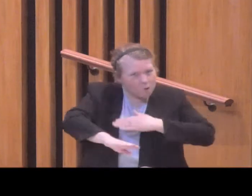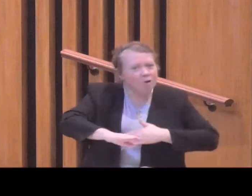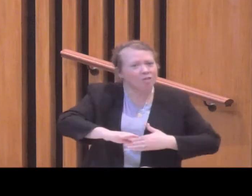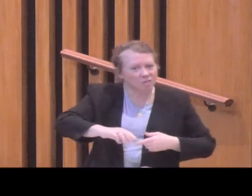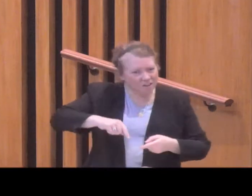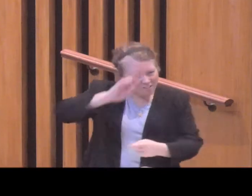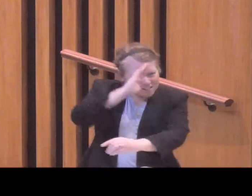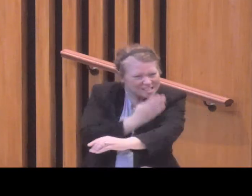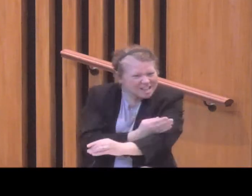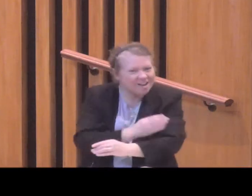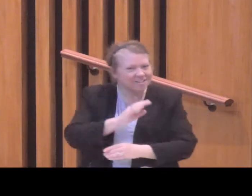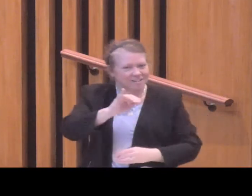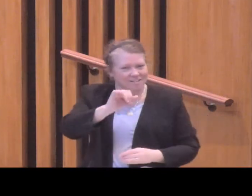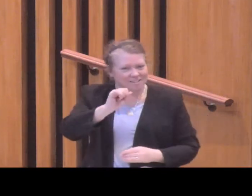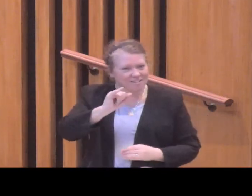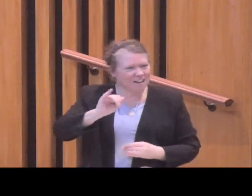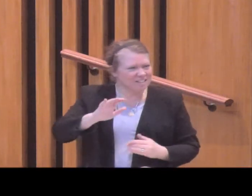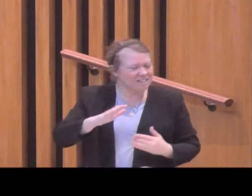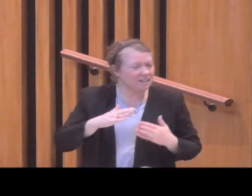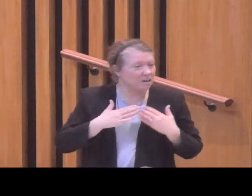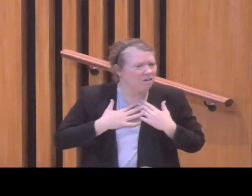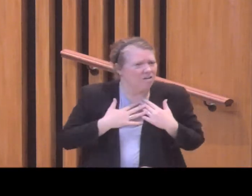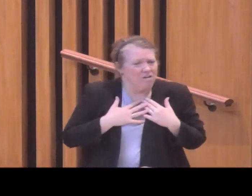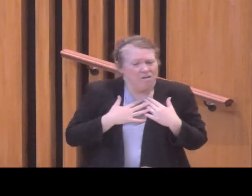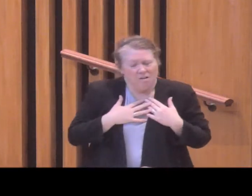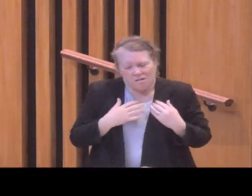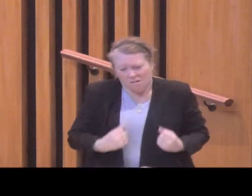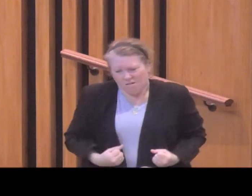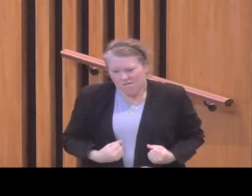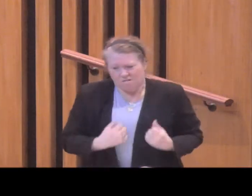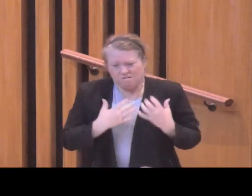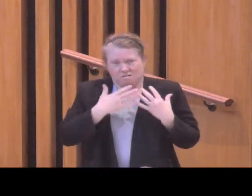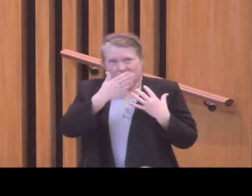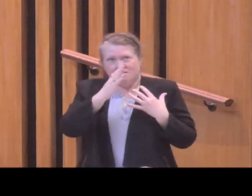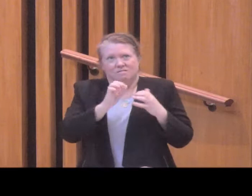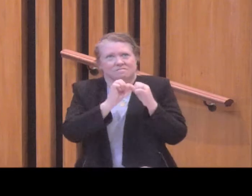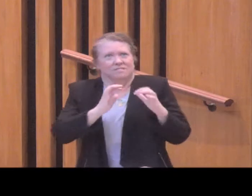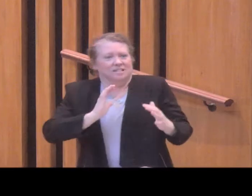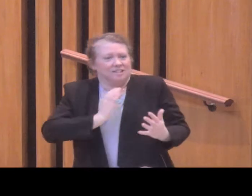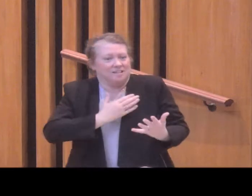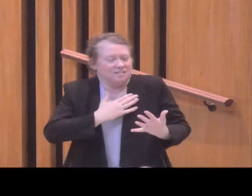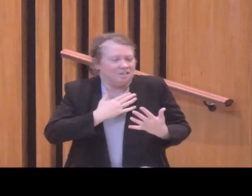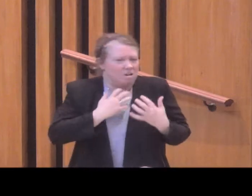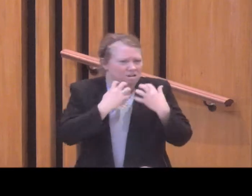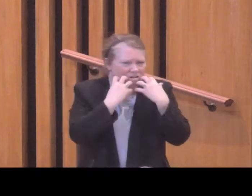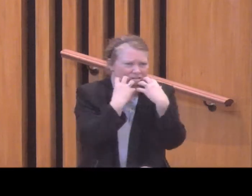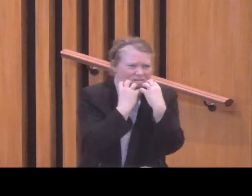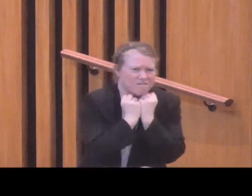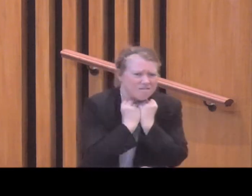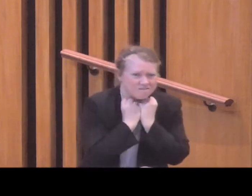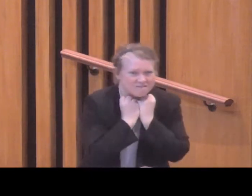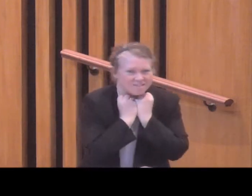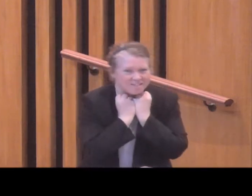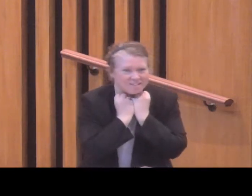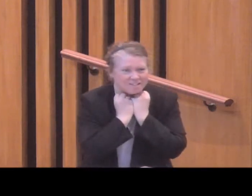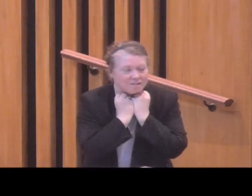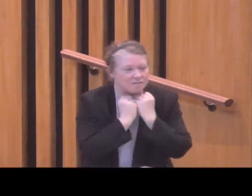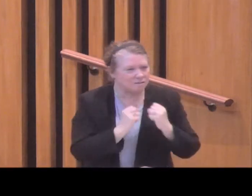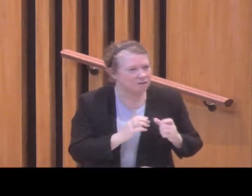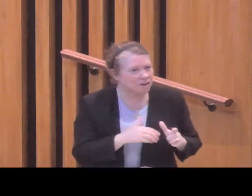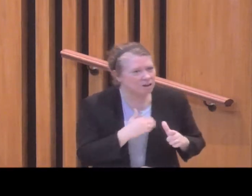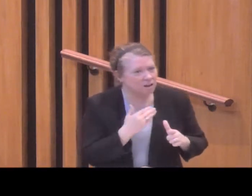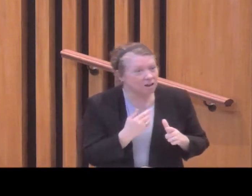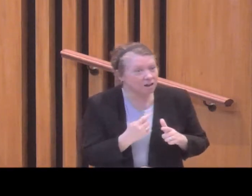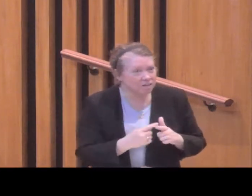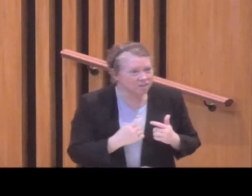souls. And today's passage of Genesis pushes Abraham to